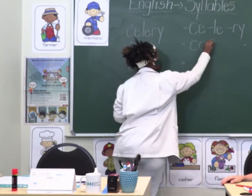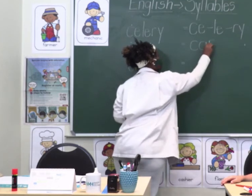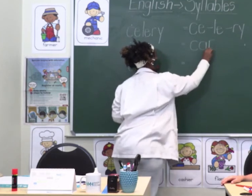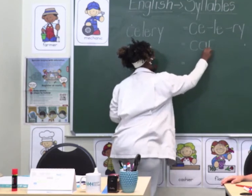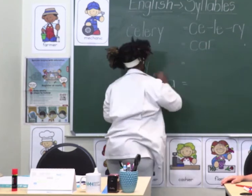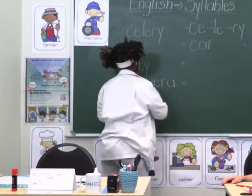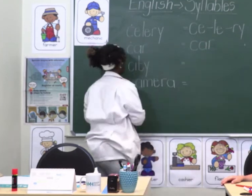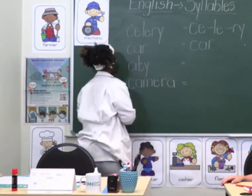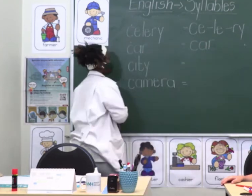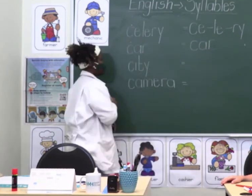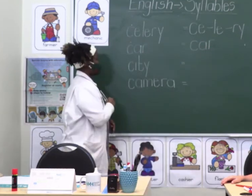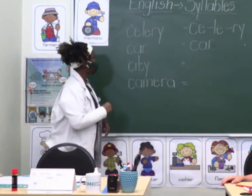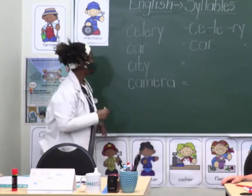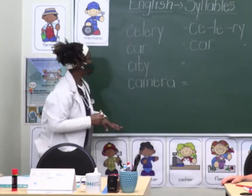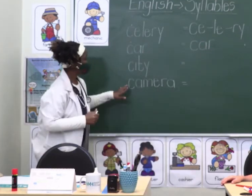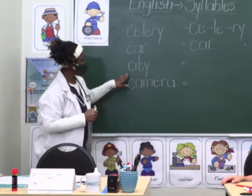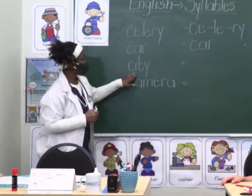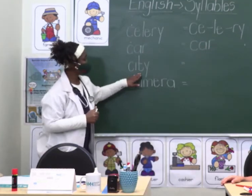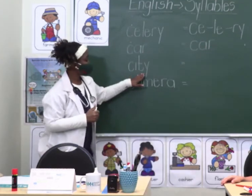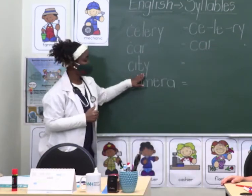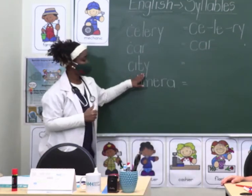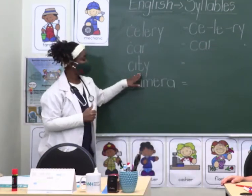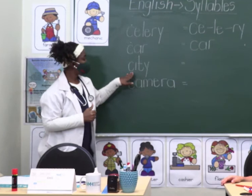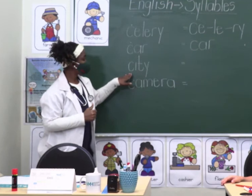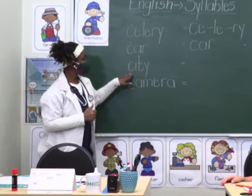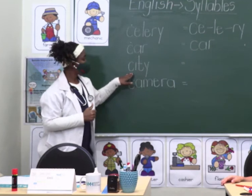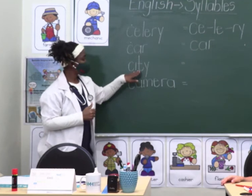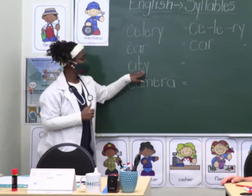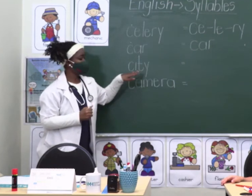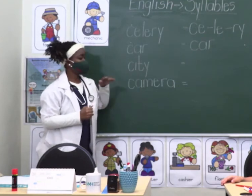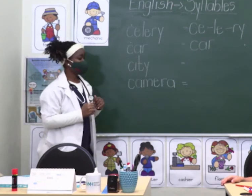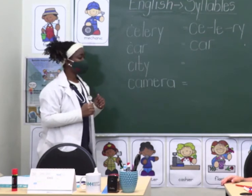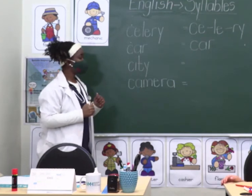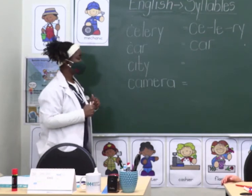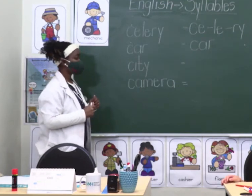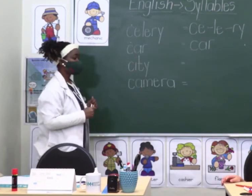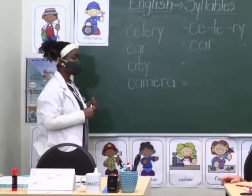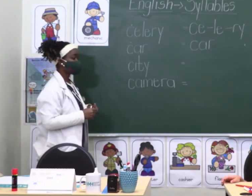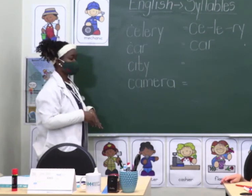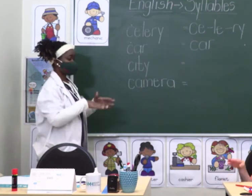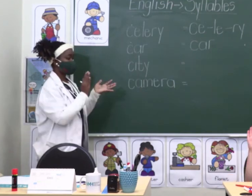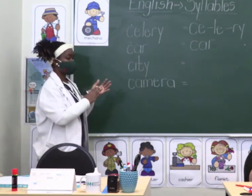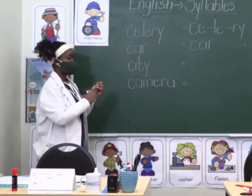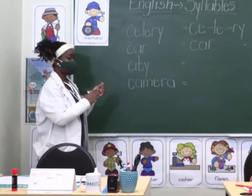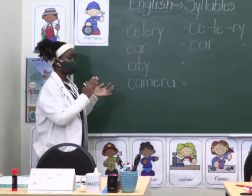1 syllable. Okay, how about this one here? S-T. Let us clap